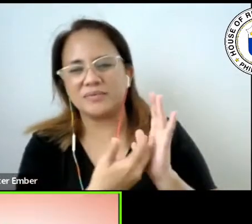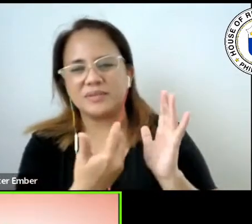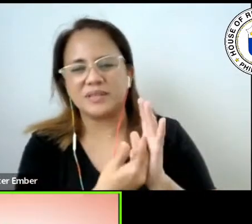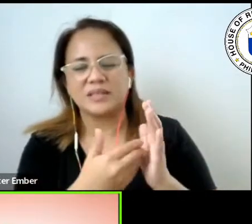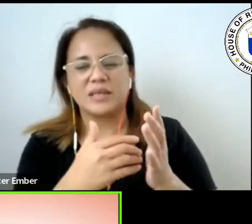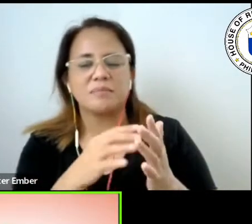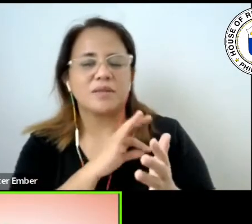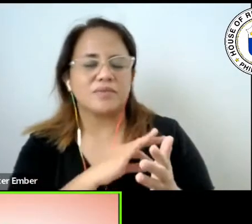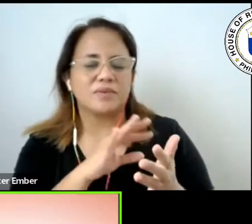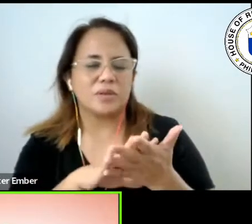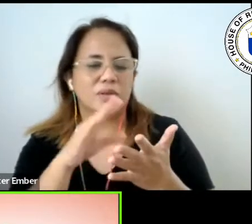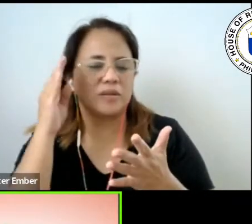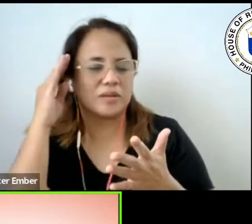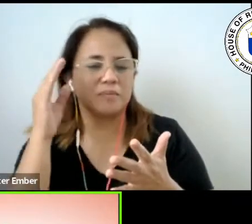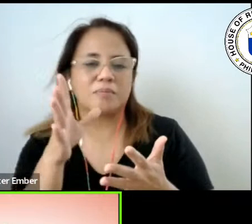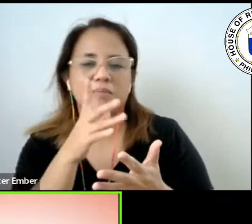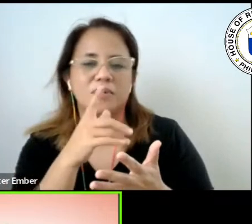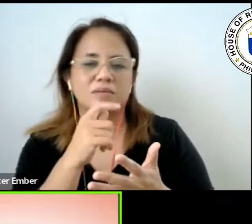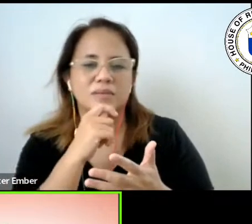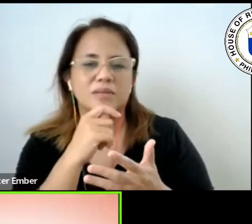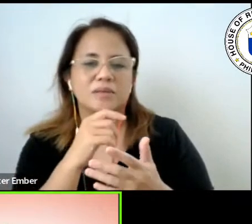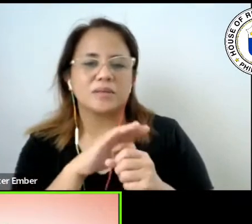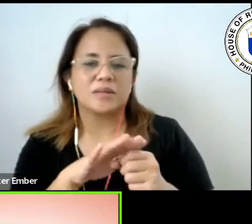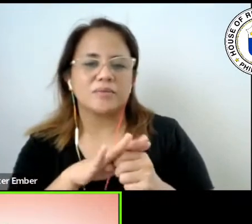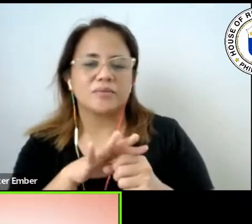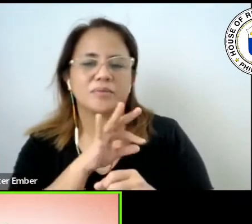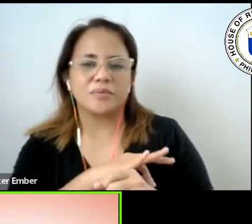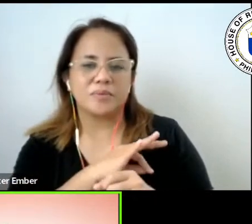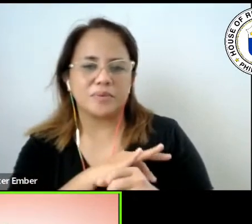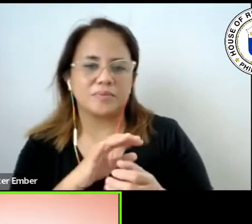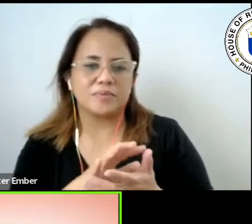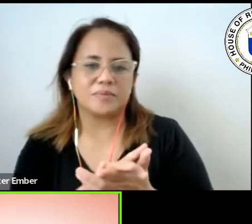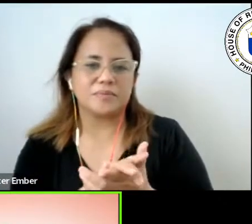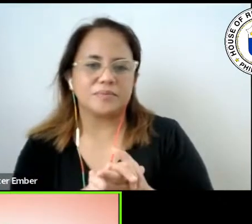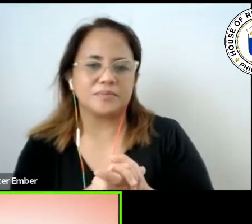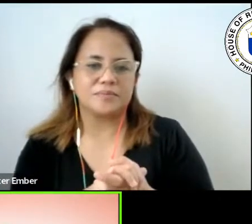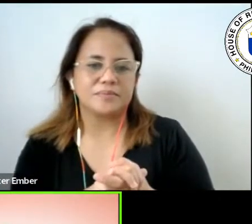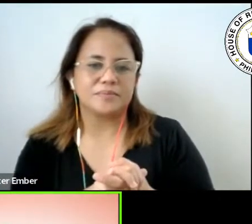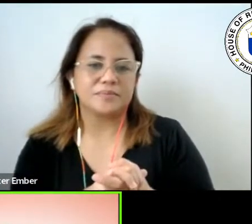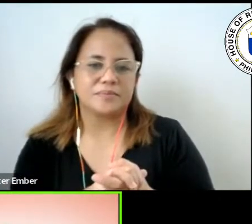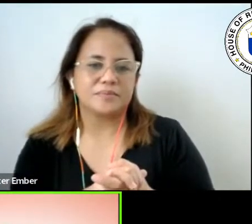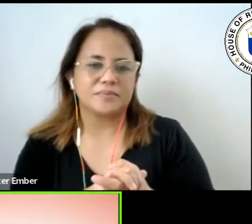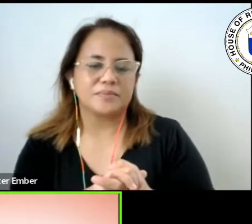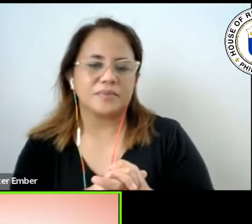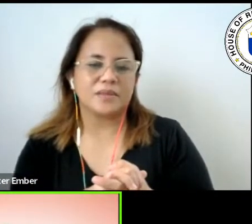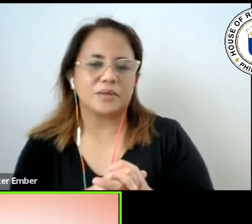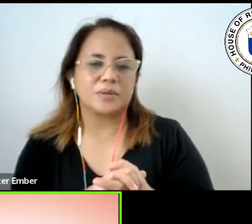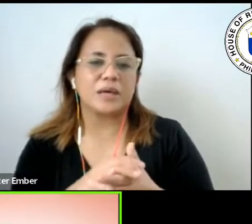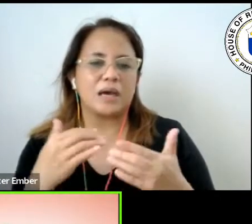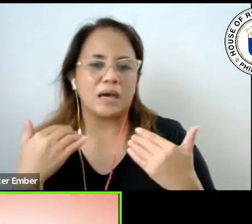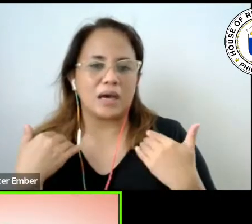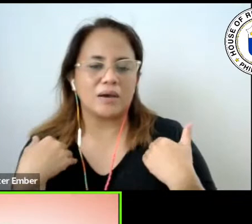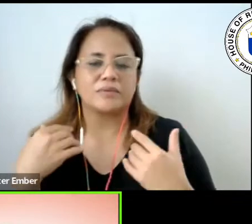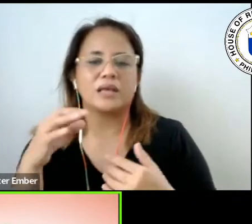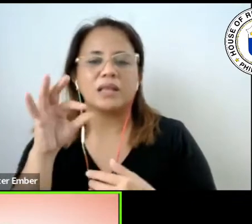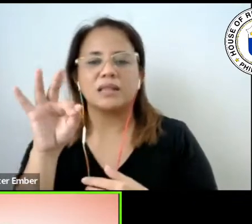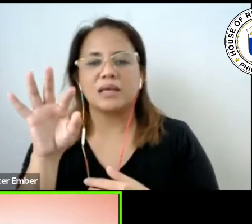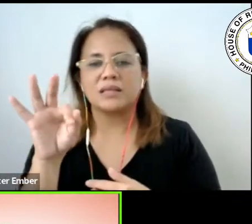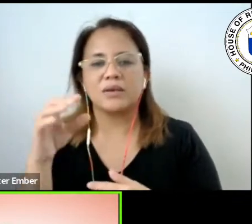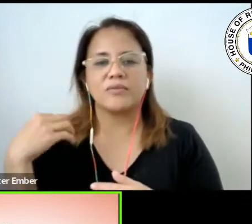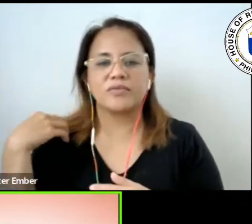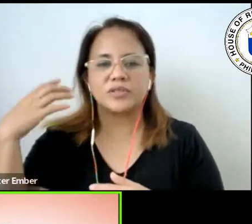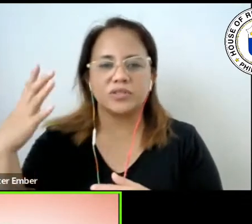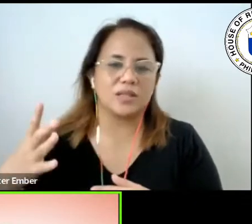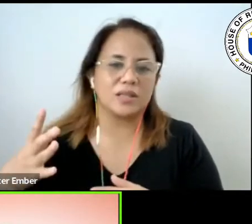tongue language and substantial gains made so far. So kahit po na meron na tayong 19